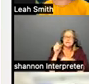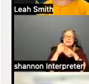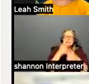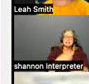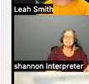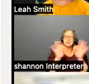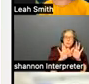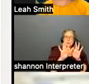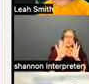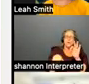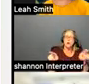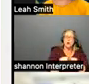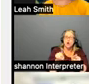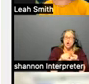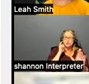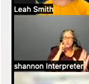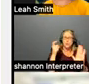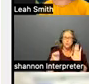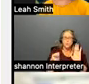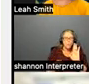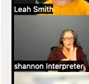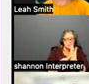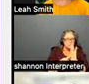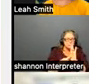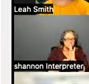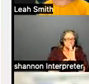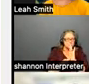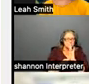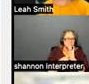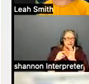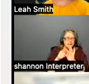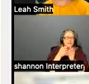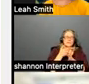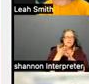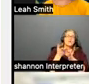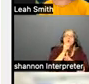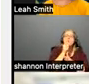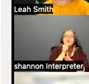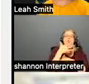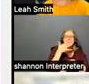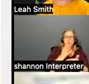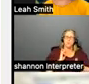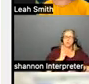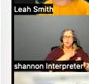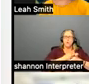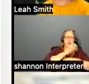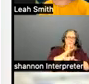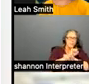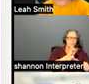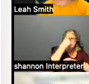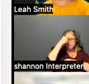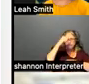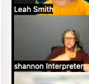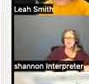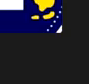are also representative of the demographic of people that we're serving. Leah, can you, I'm gonna stop